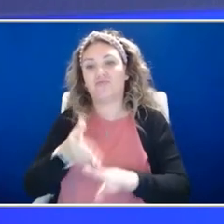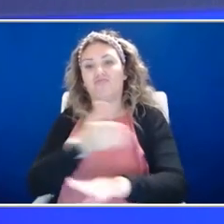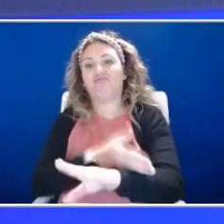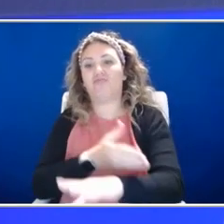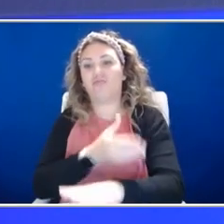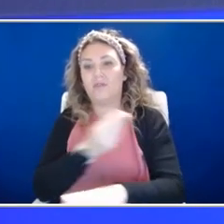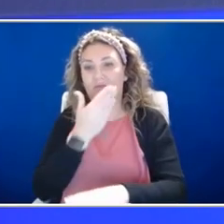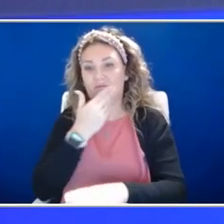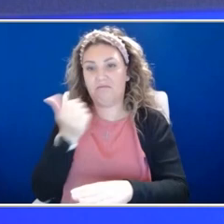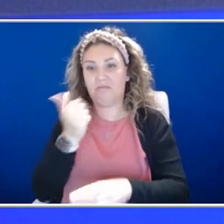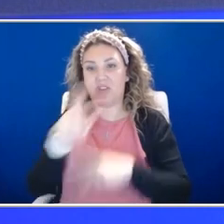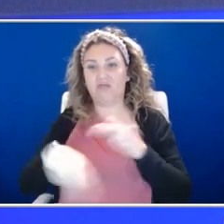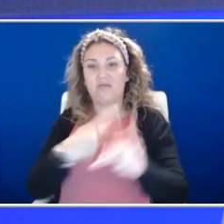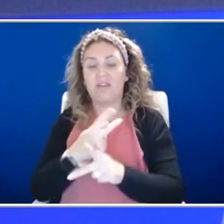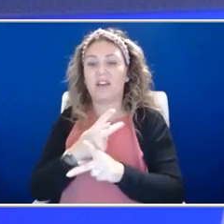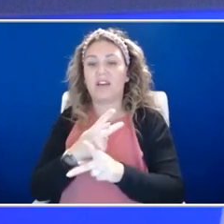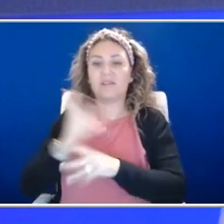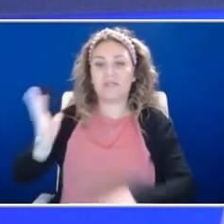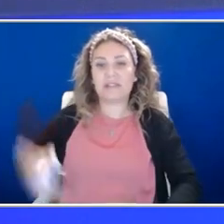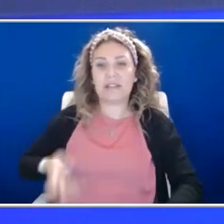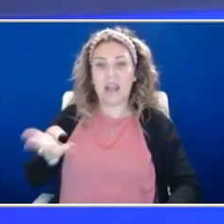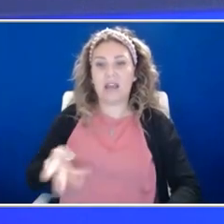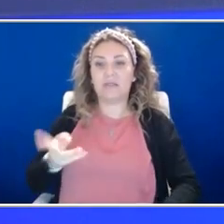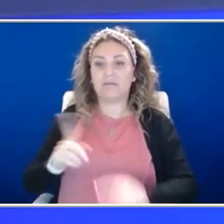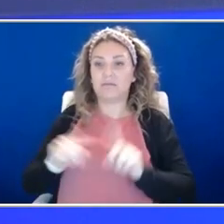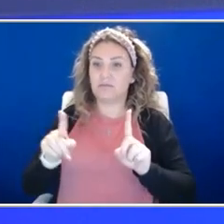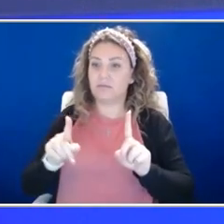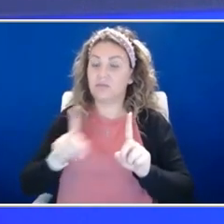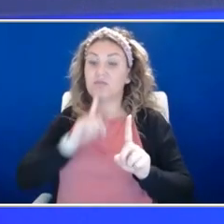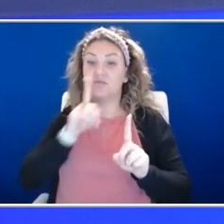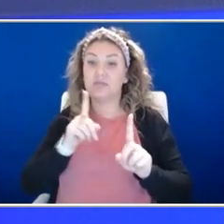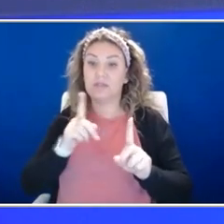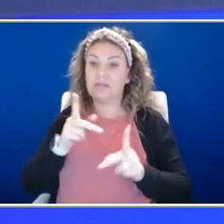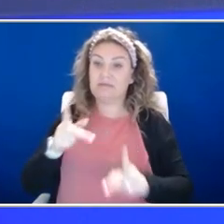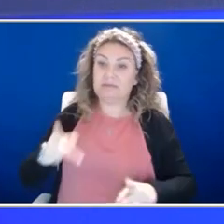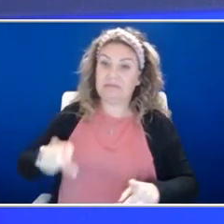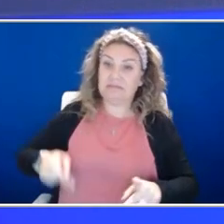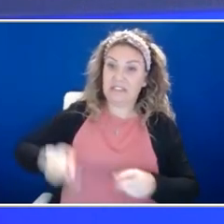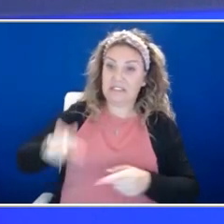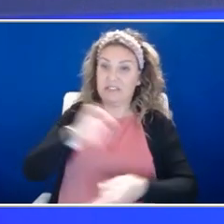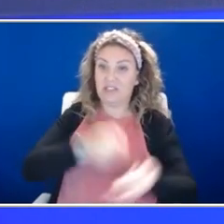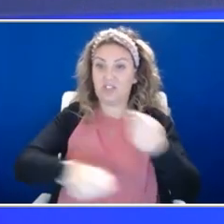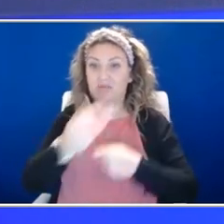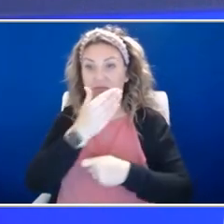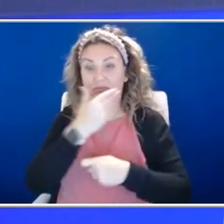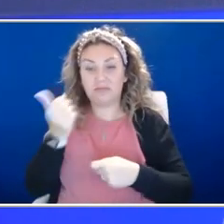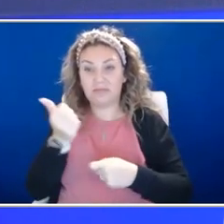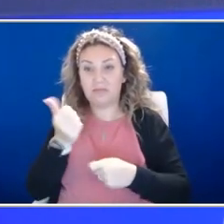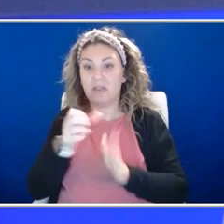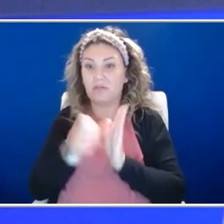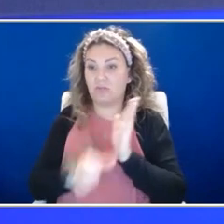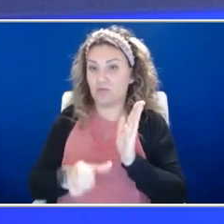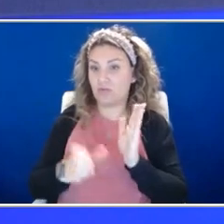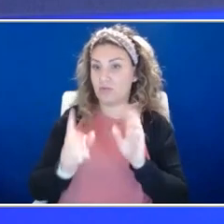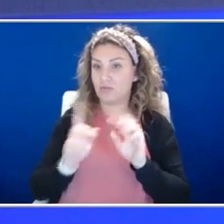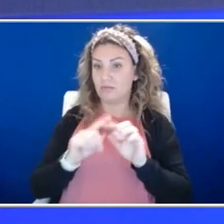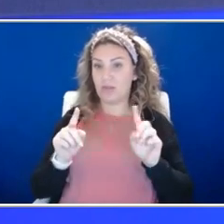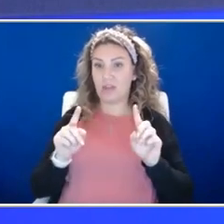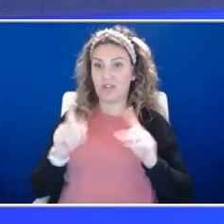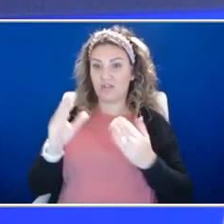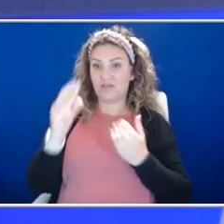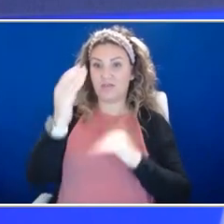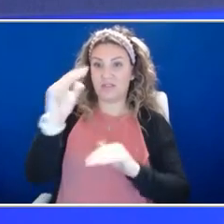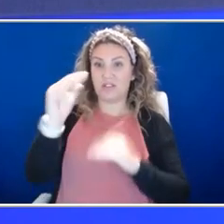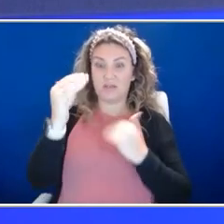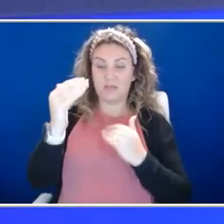of dialysis. But ultimately, kidney transplant is the better procedure. It's just that there's a limit on the number of